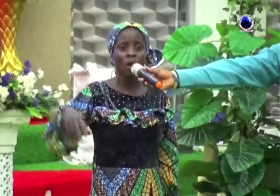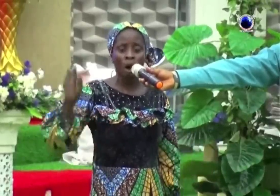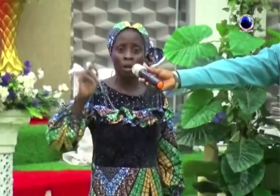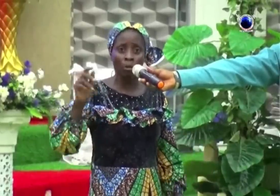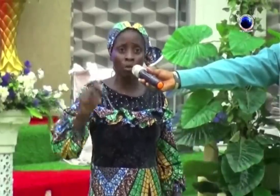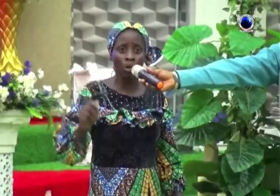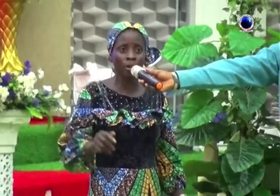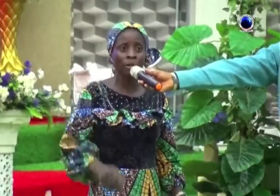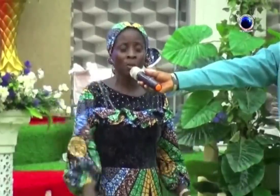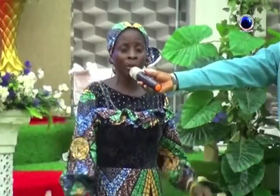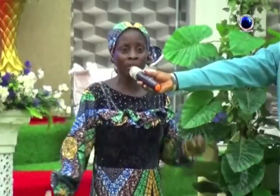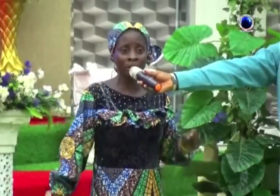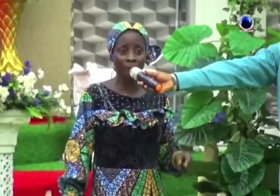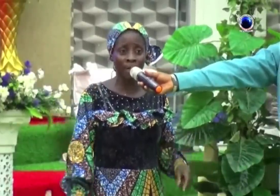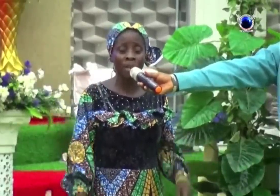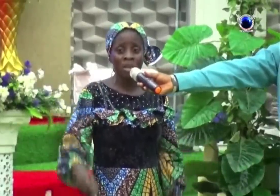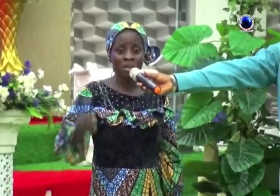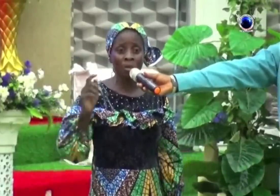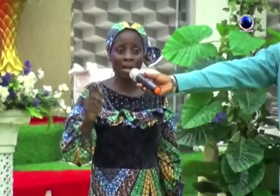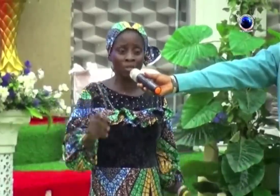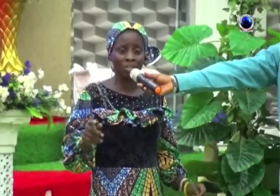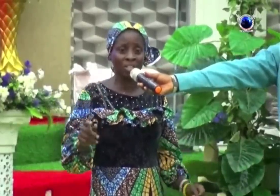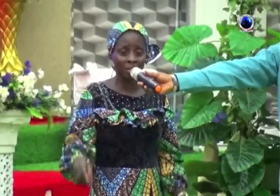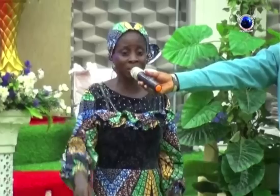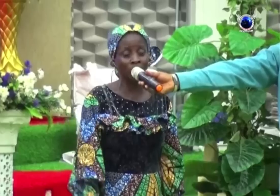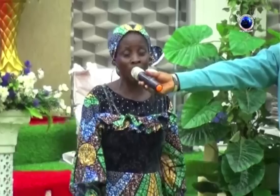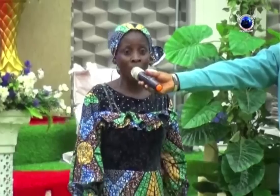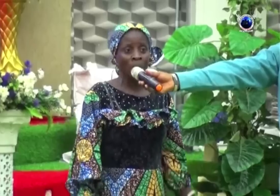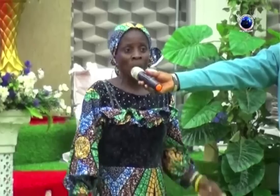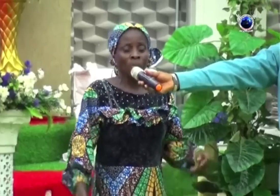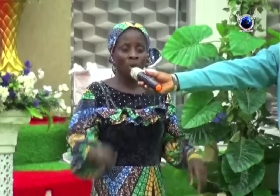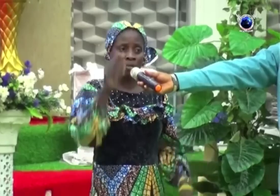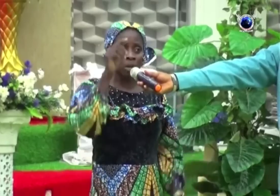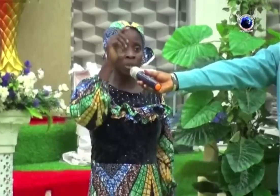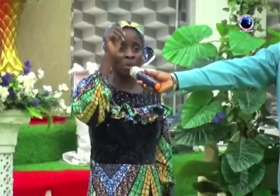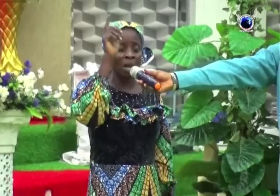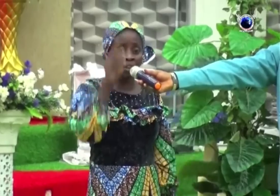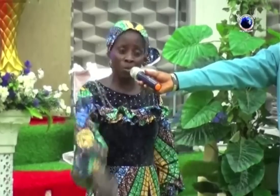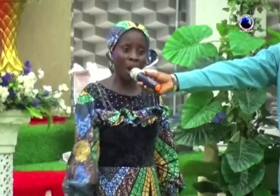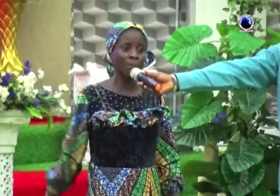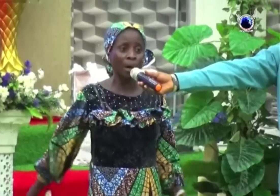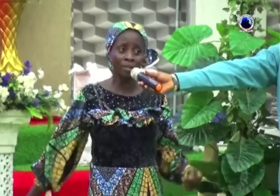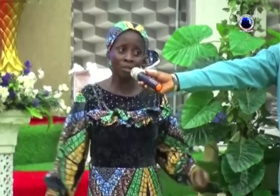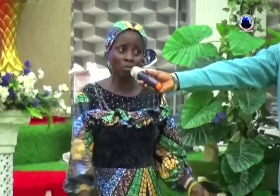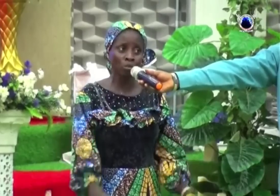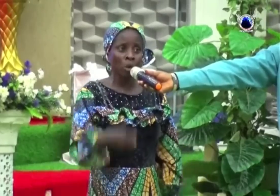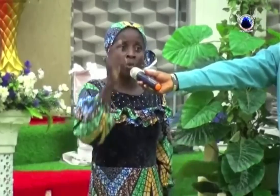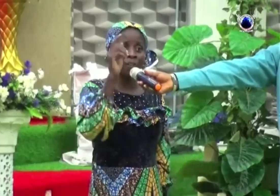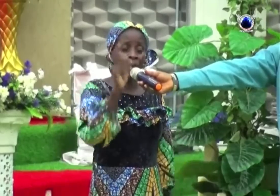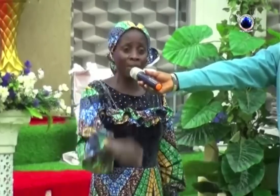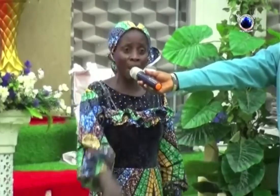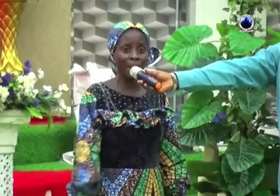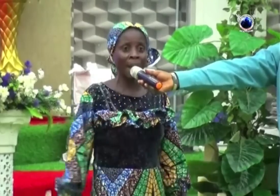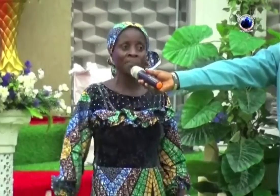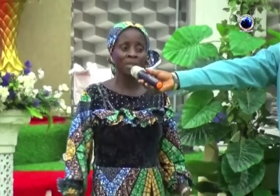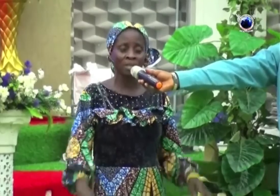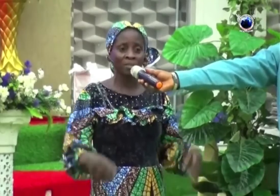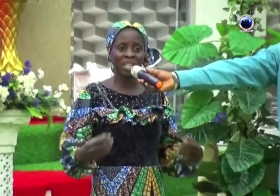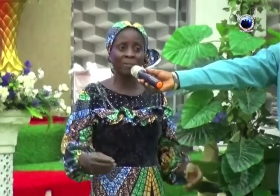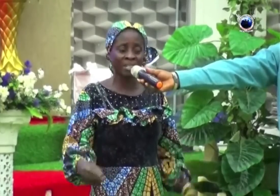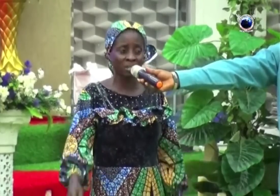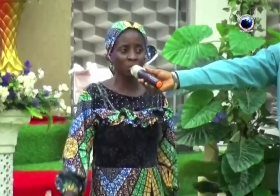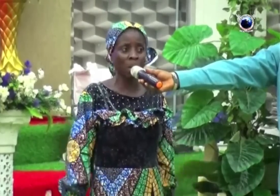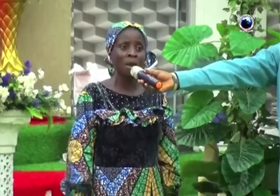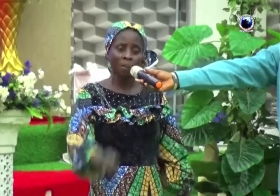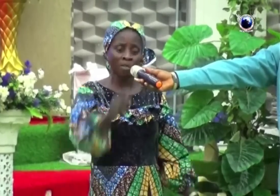bi Olorun ori oke o ese fun mi ni 123 ta se lo mo mi wa londi 1 bo ndi 2 mo fe ri baba mi